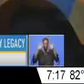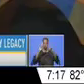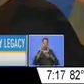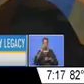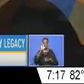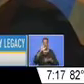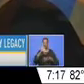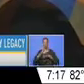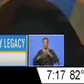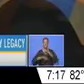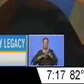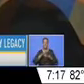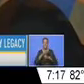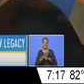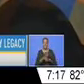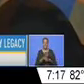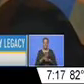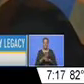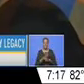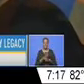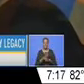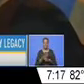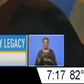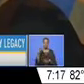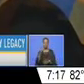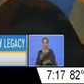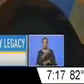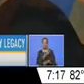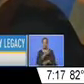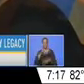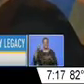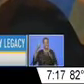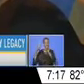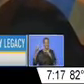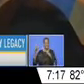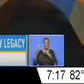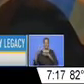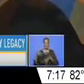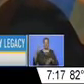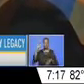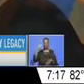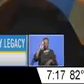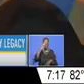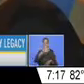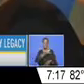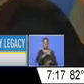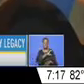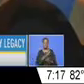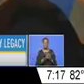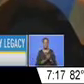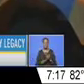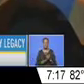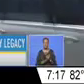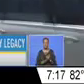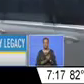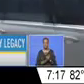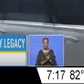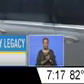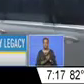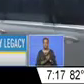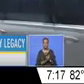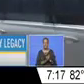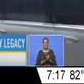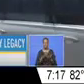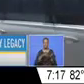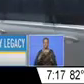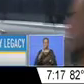for Centerville, Reese Chipman, reminisced on the family's parliamentary legacy that began in 1836. Marks 100